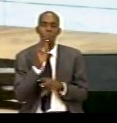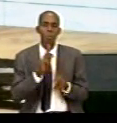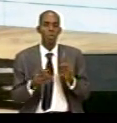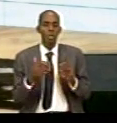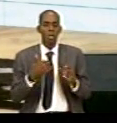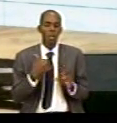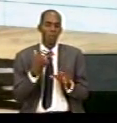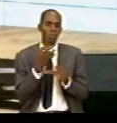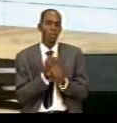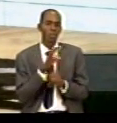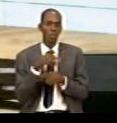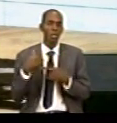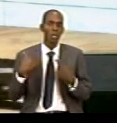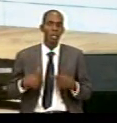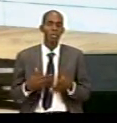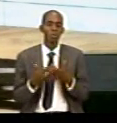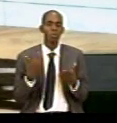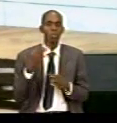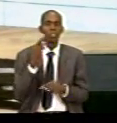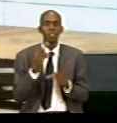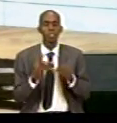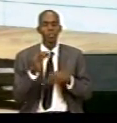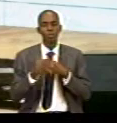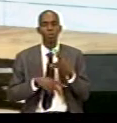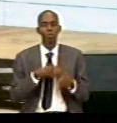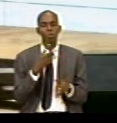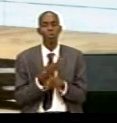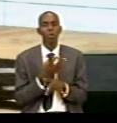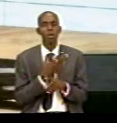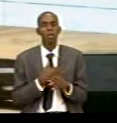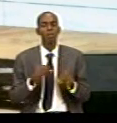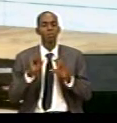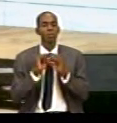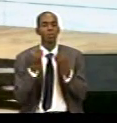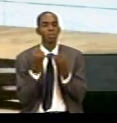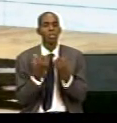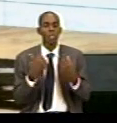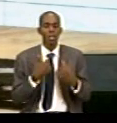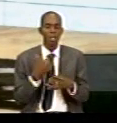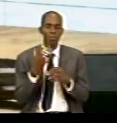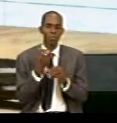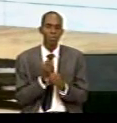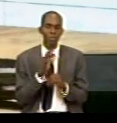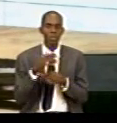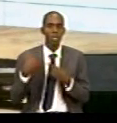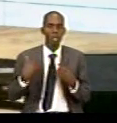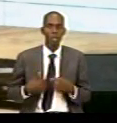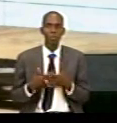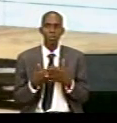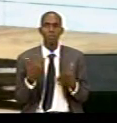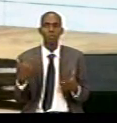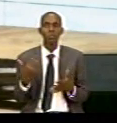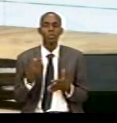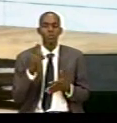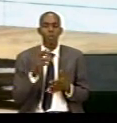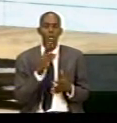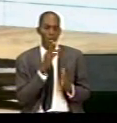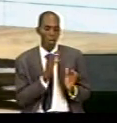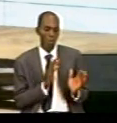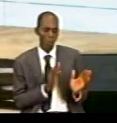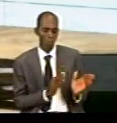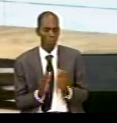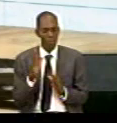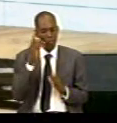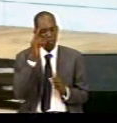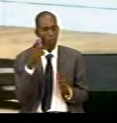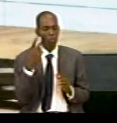heart before, if the world and society held your heart before, you're getting ready for the rapture. You'll